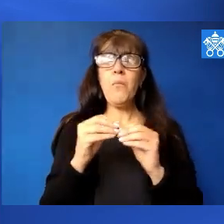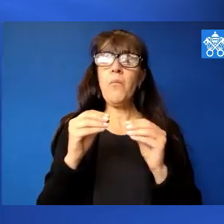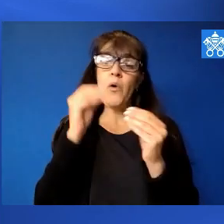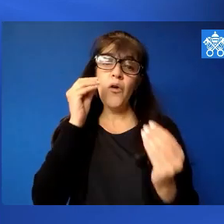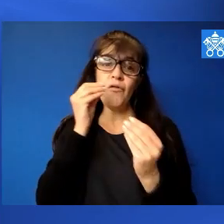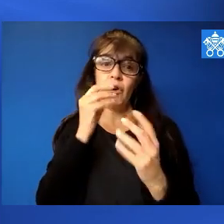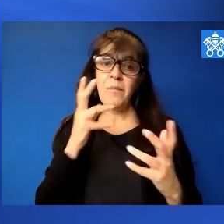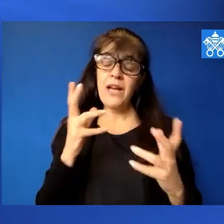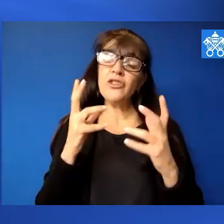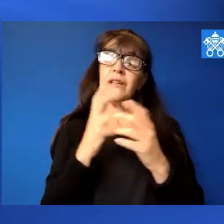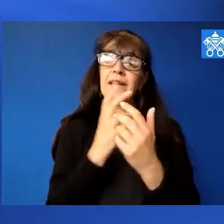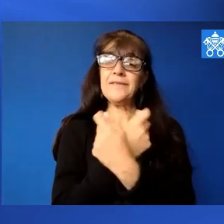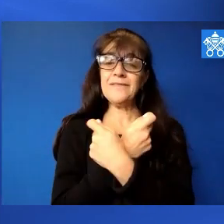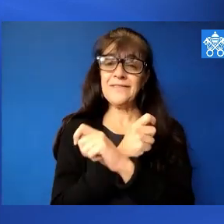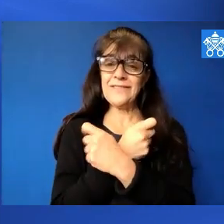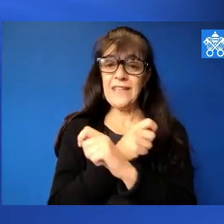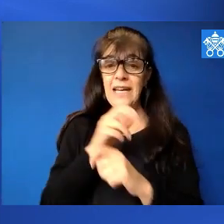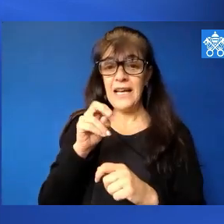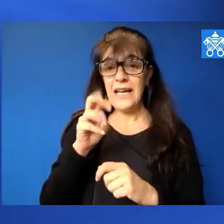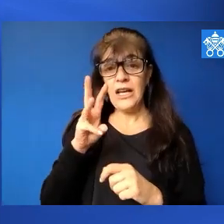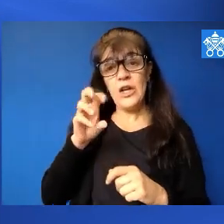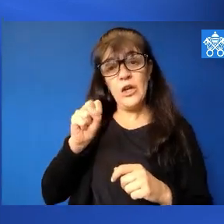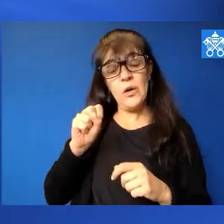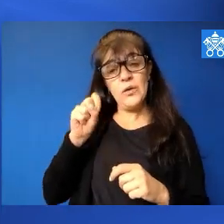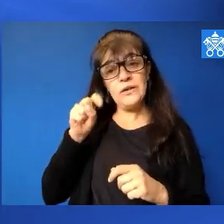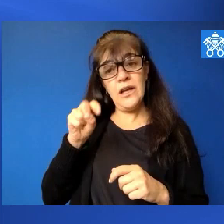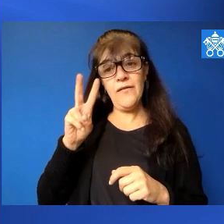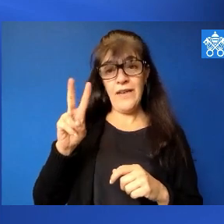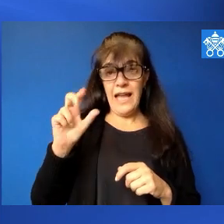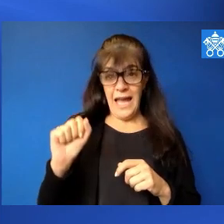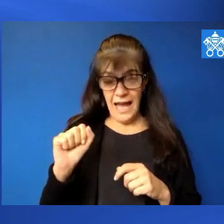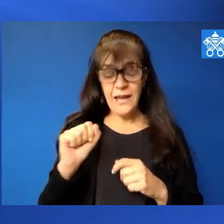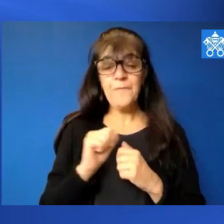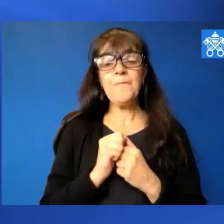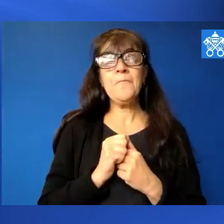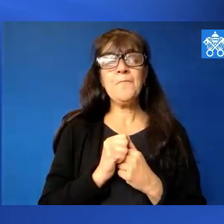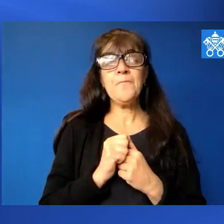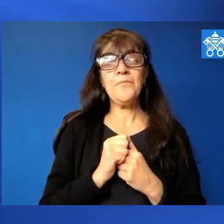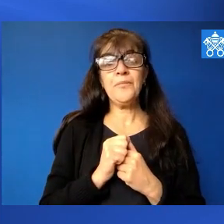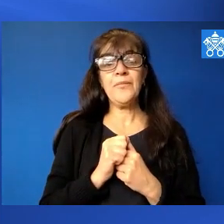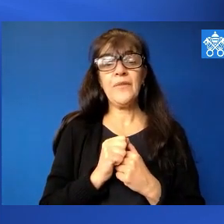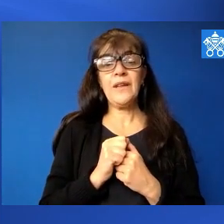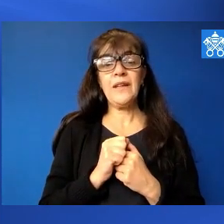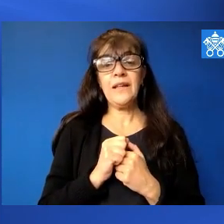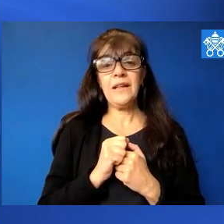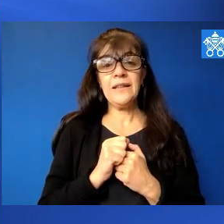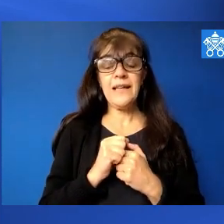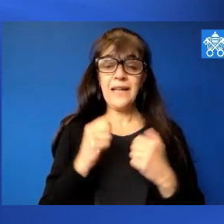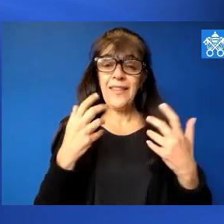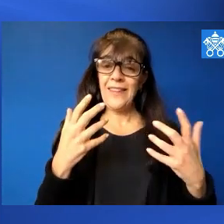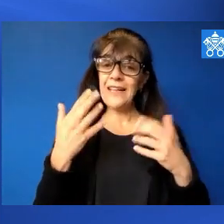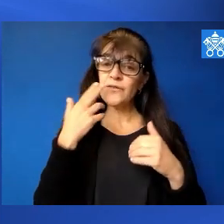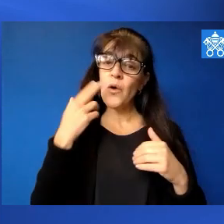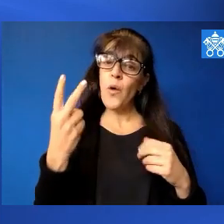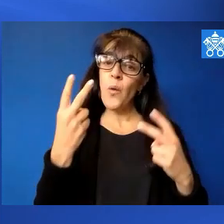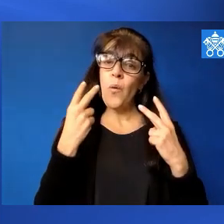more information on today's audience and all other events and celebrations happening here on vaticannews.va and